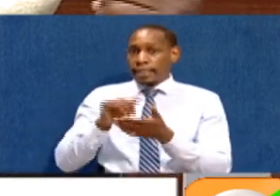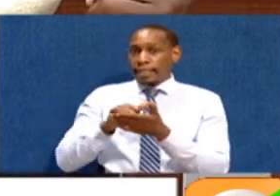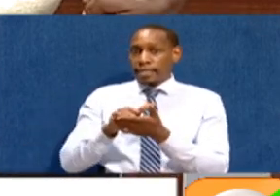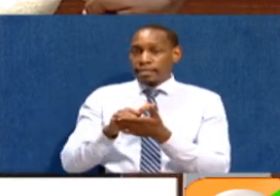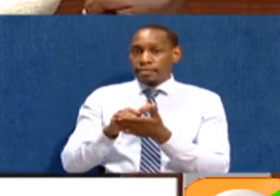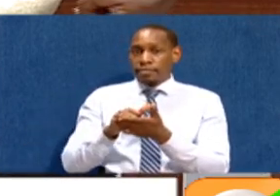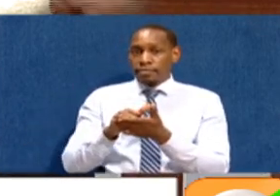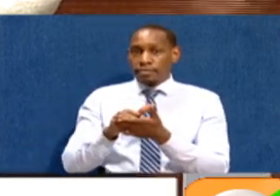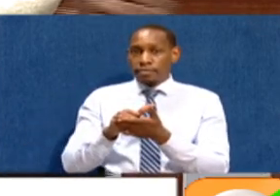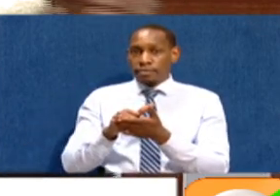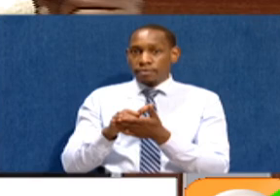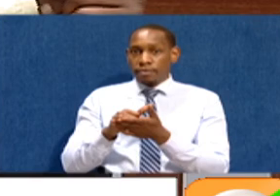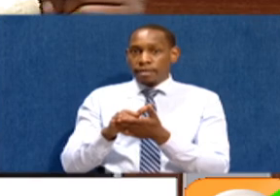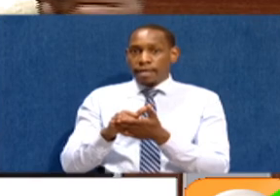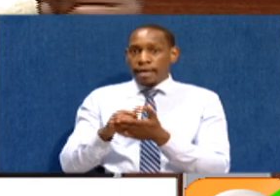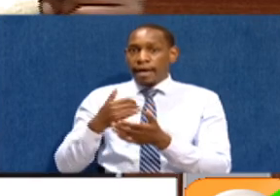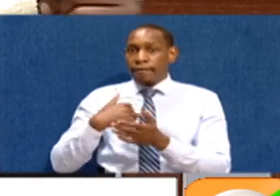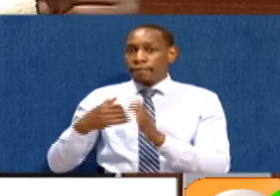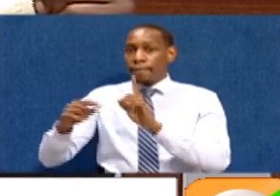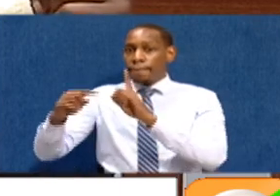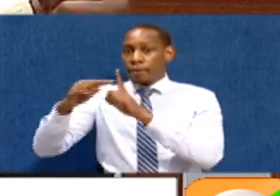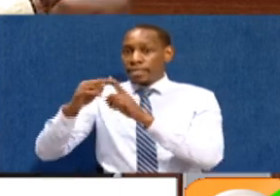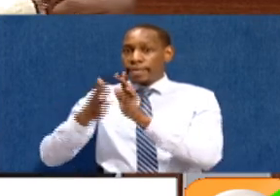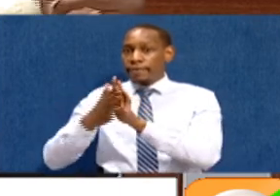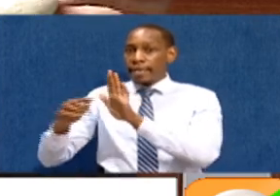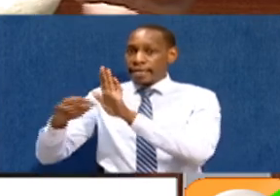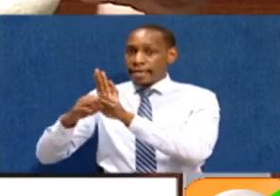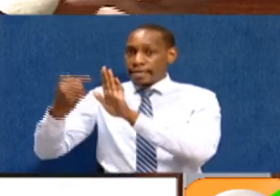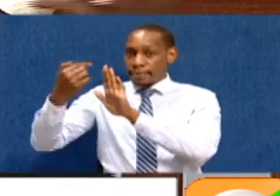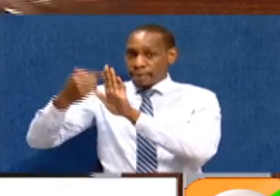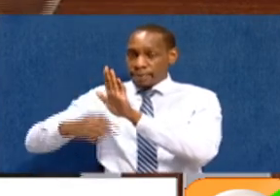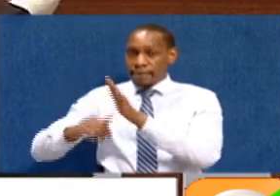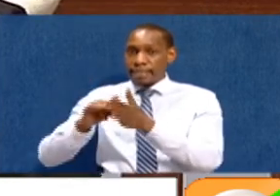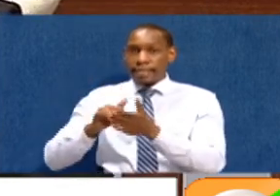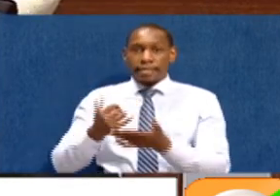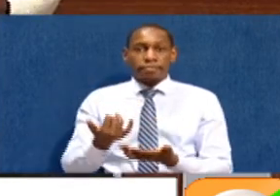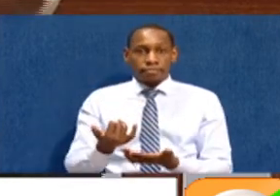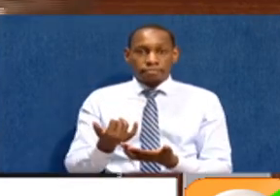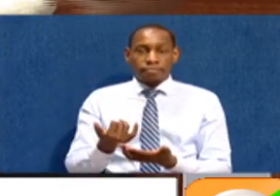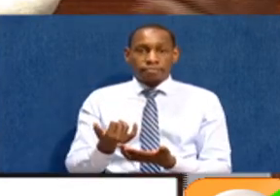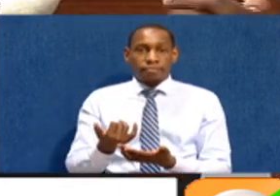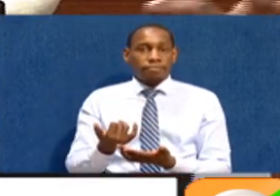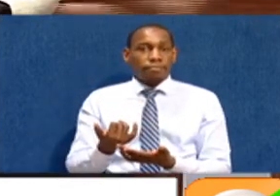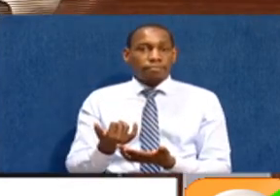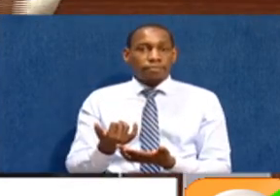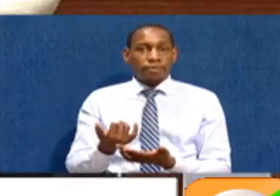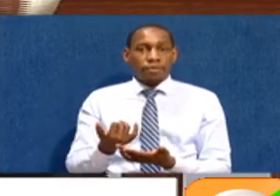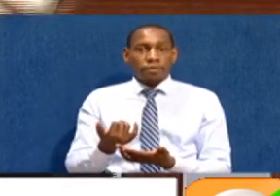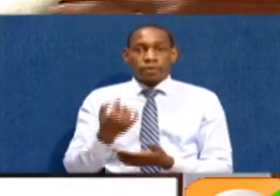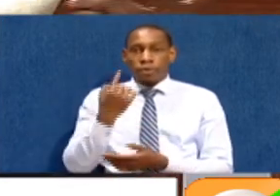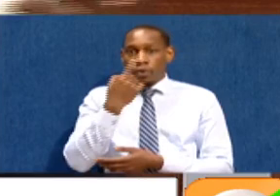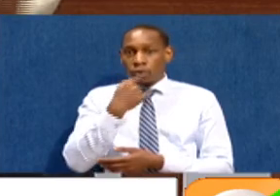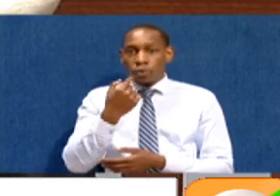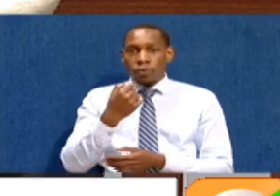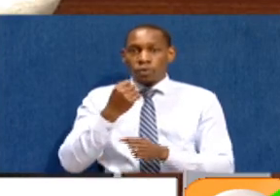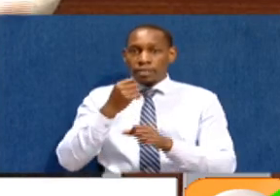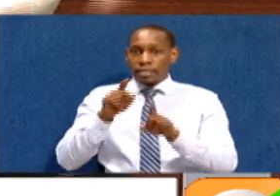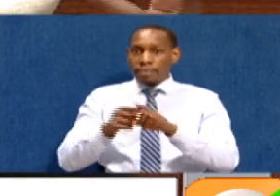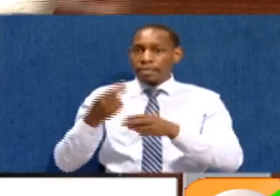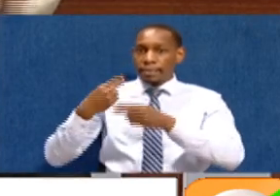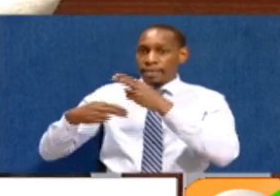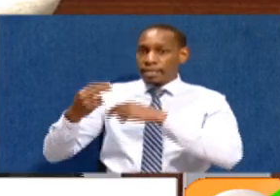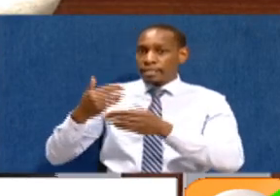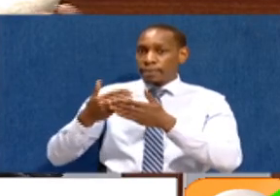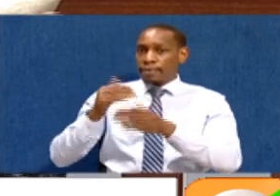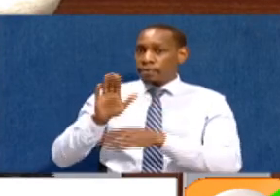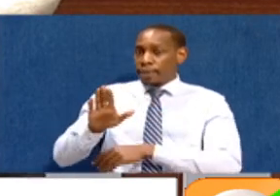has is at once positive and negative, so that they build an enemy. Who did it in history